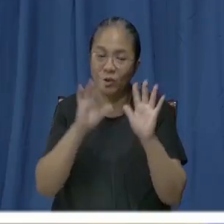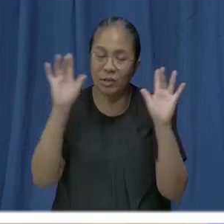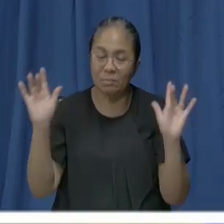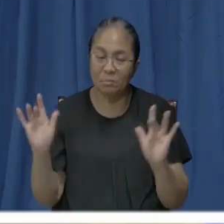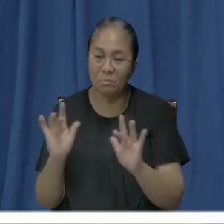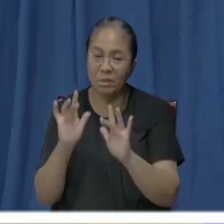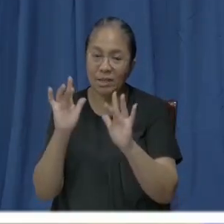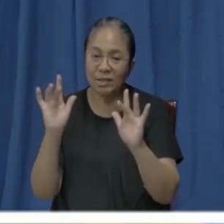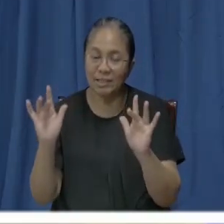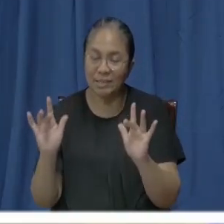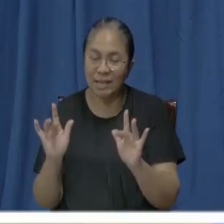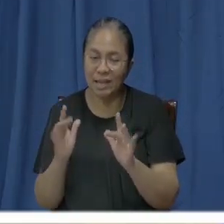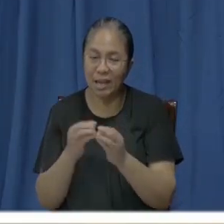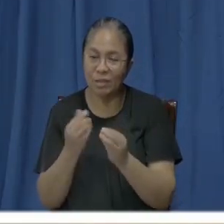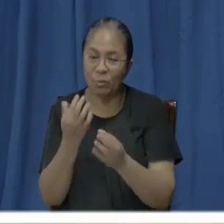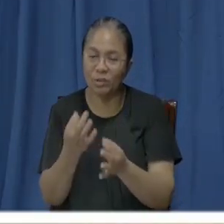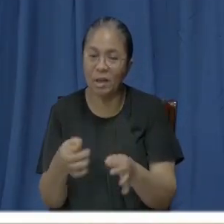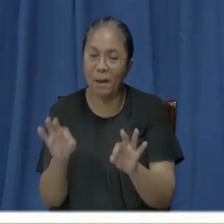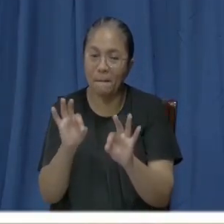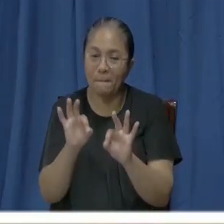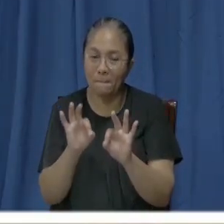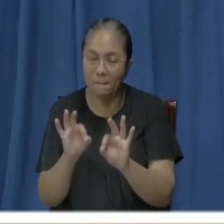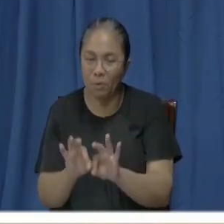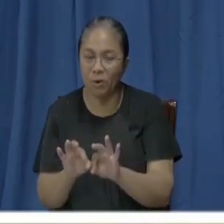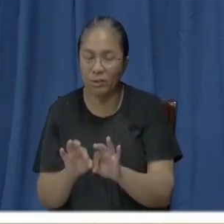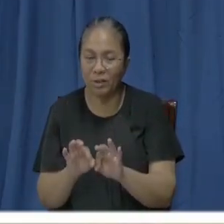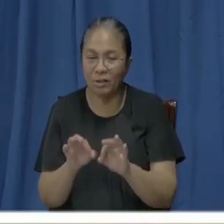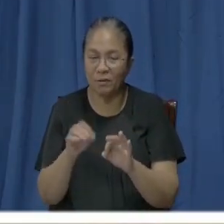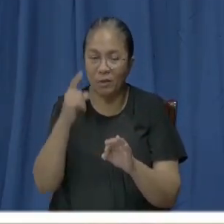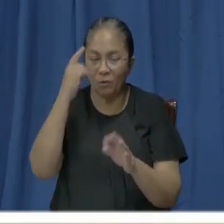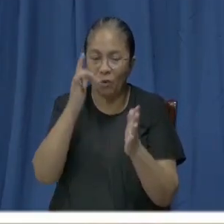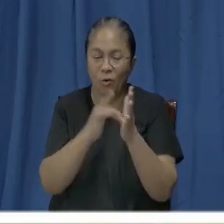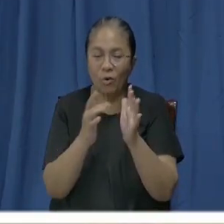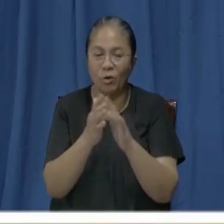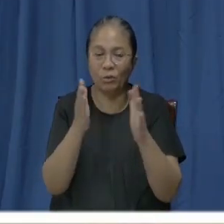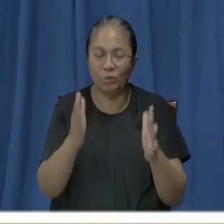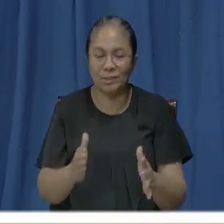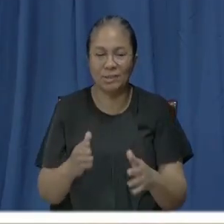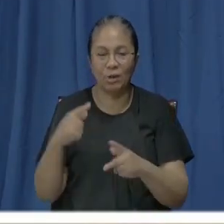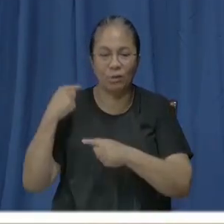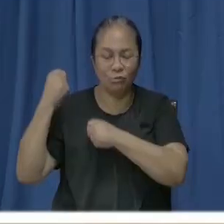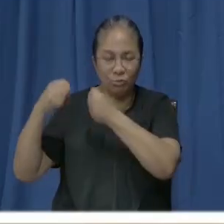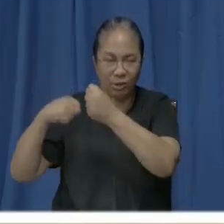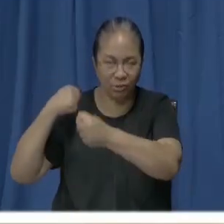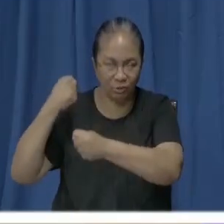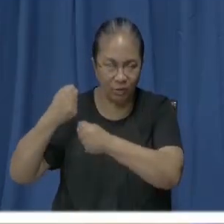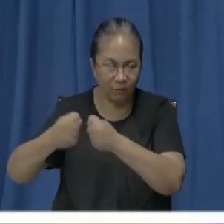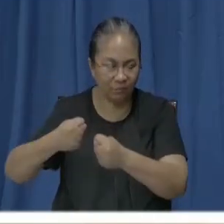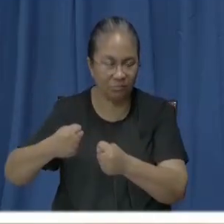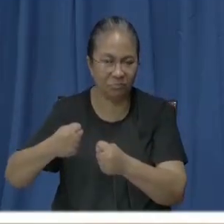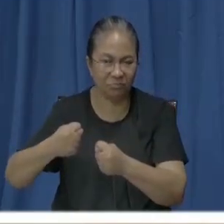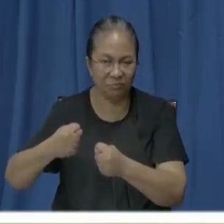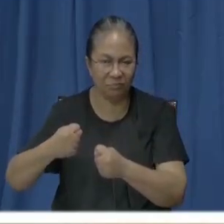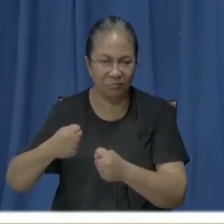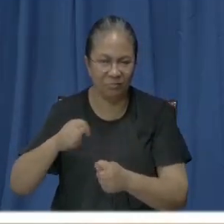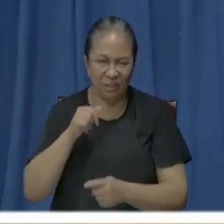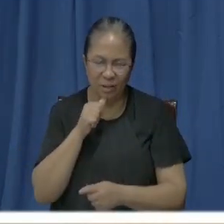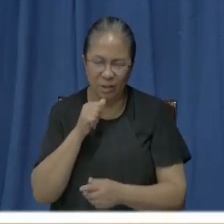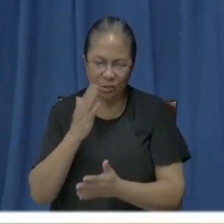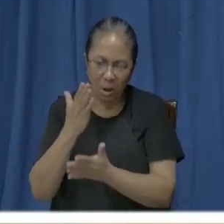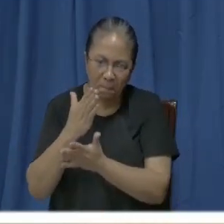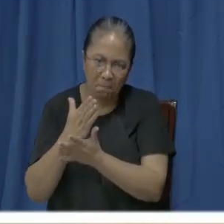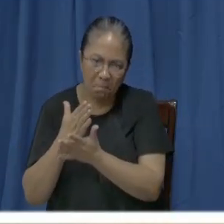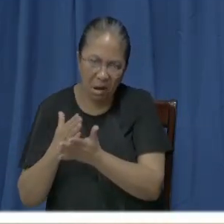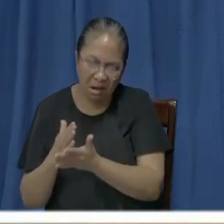the epicenter of the whole Christian tradition. It's not a sideshow. When